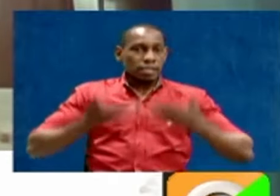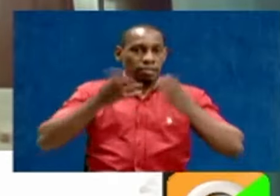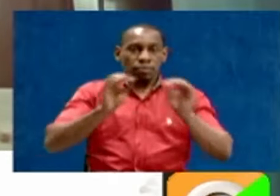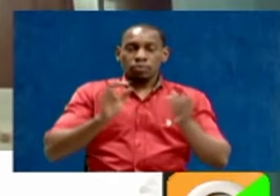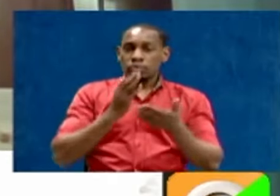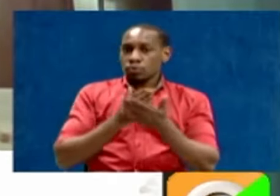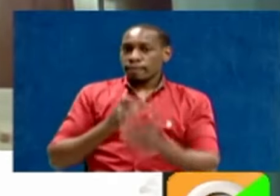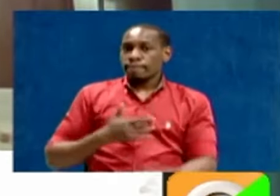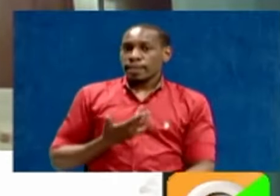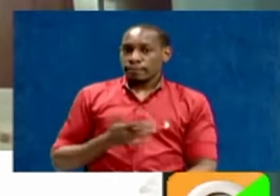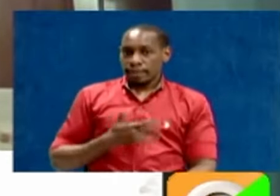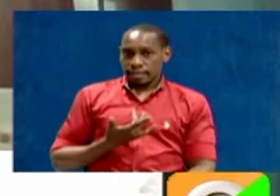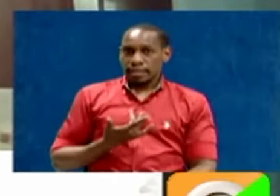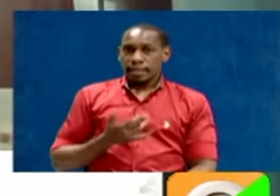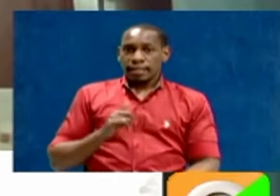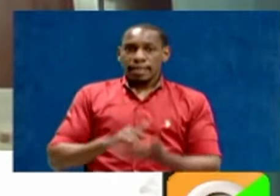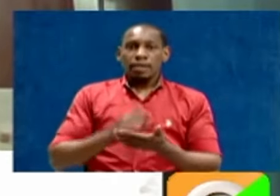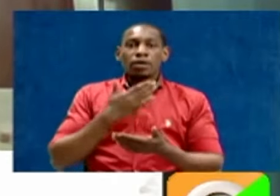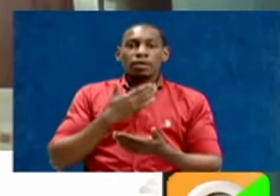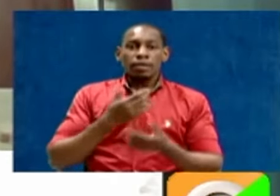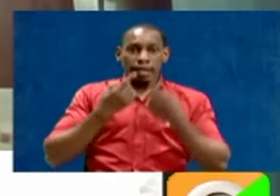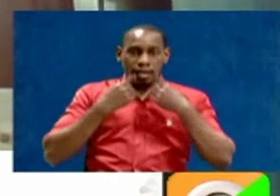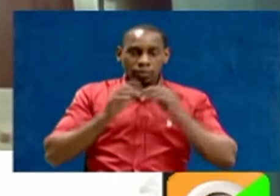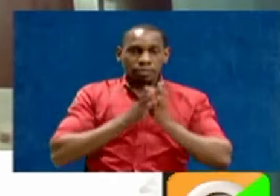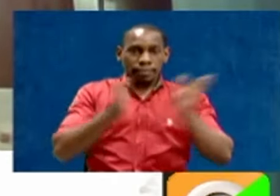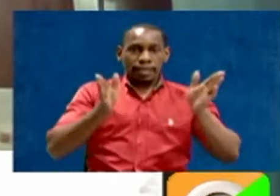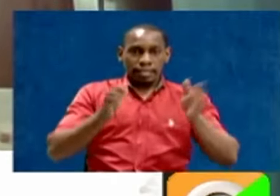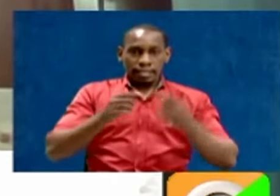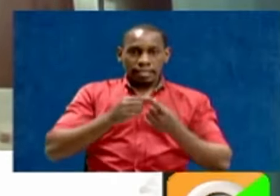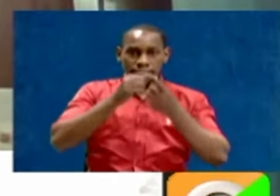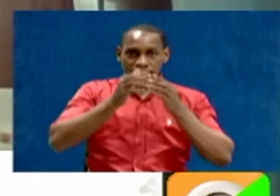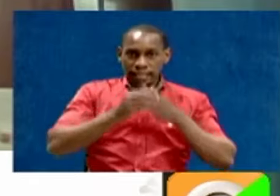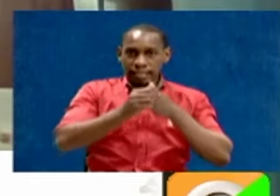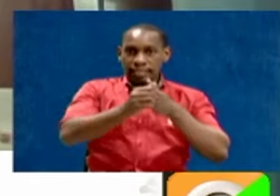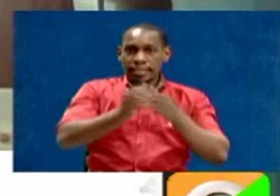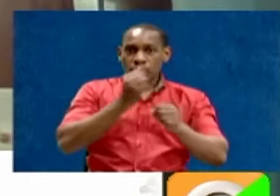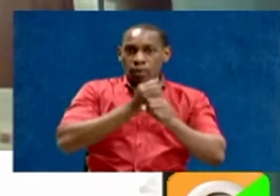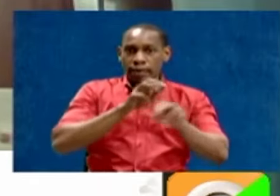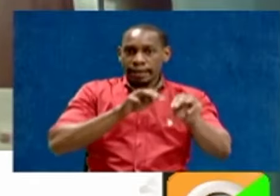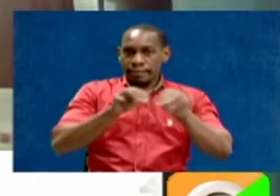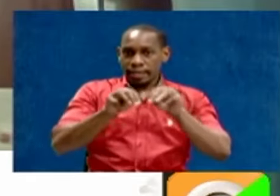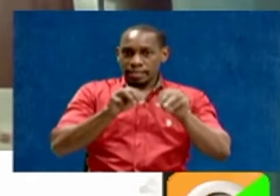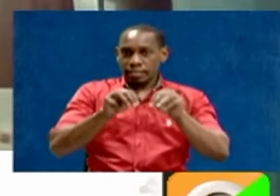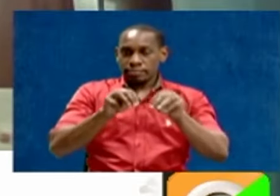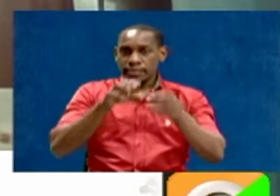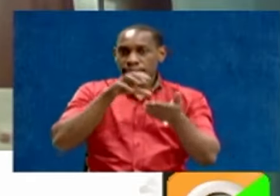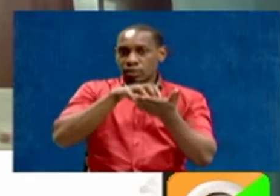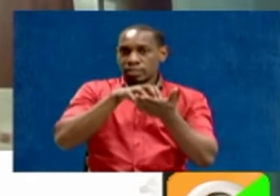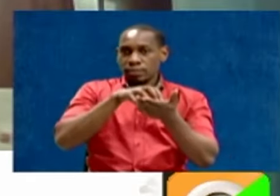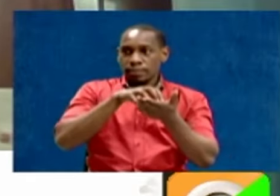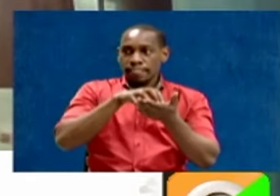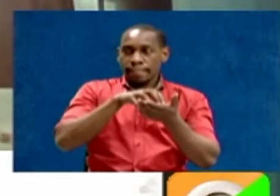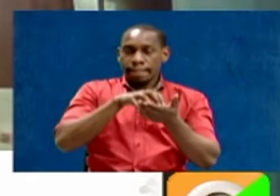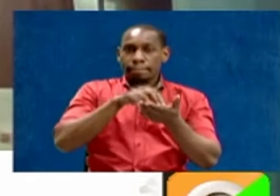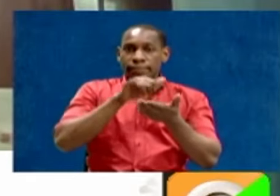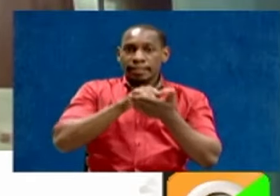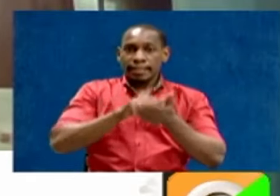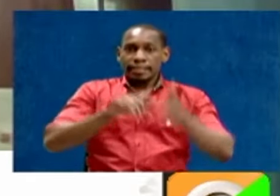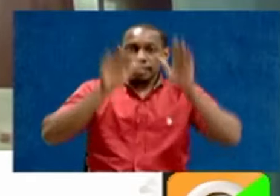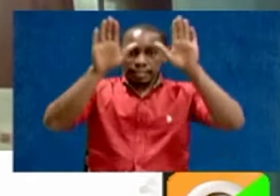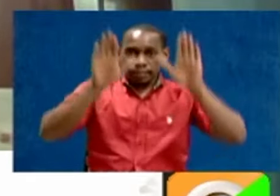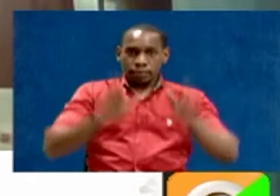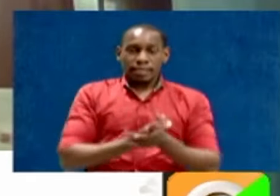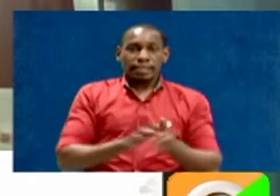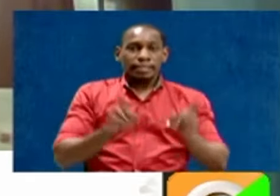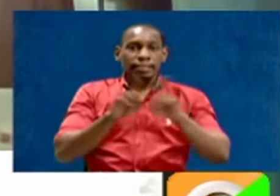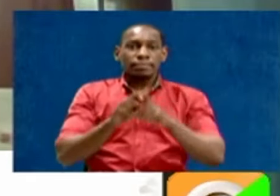I felt going public, especially being at the front line of managing this condition, was very important.